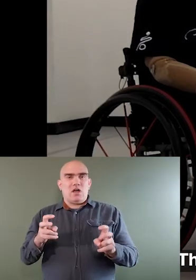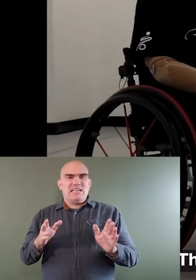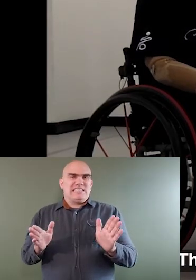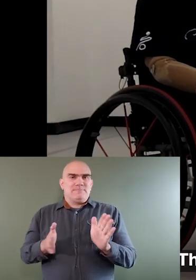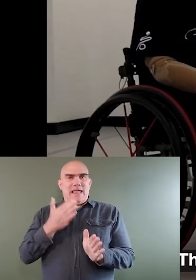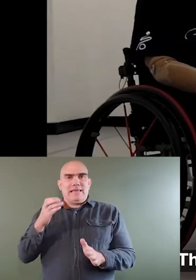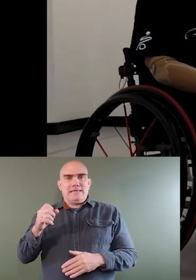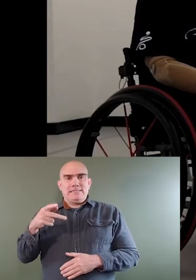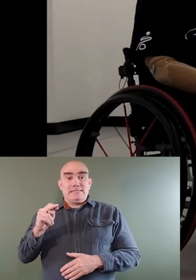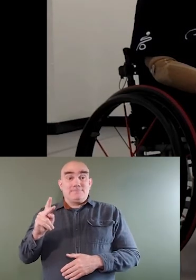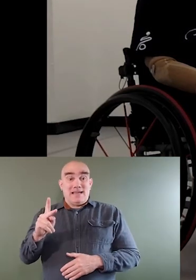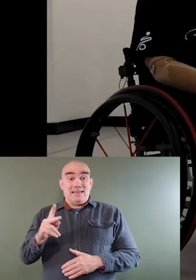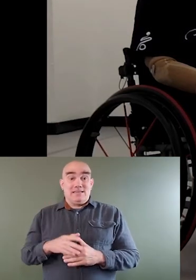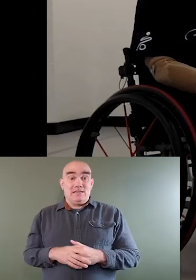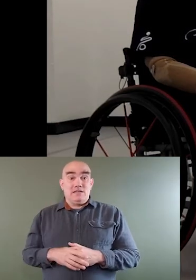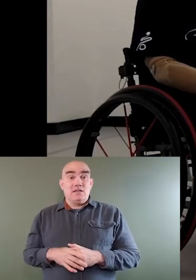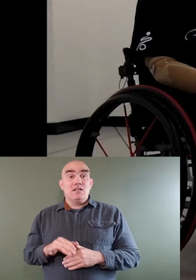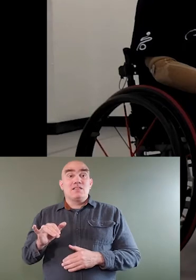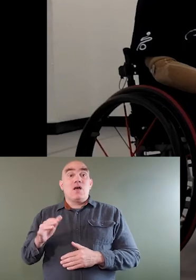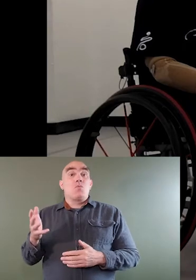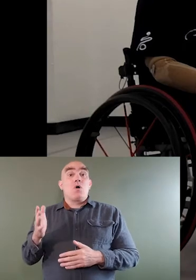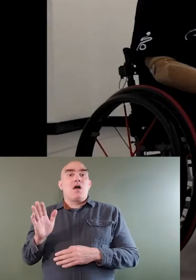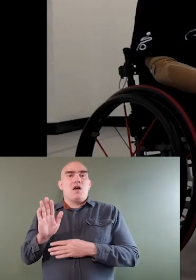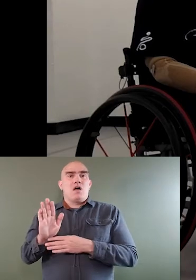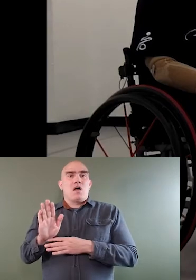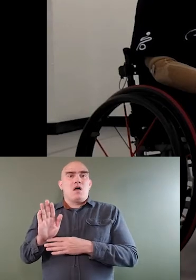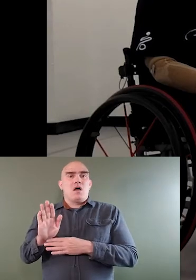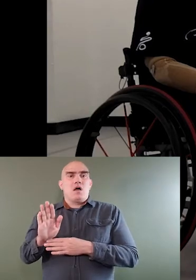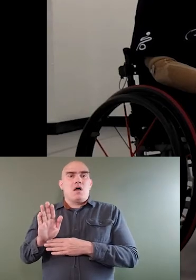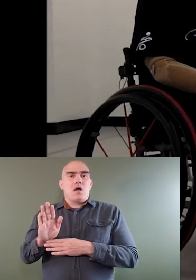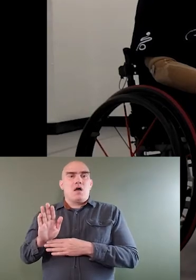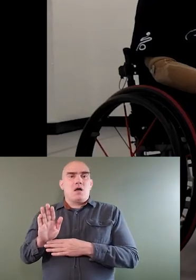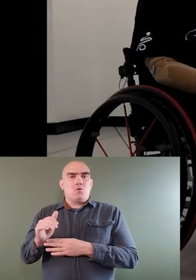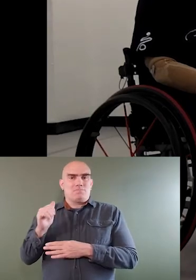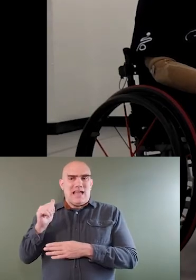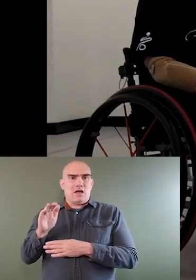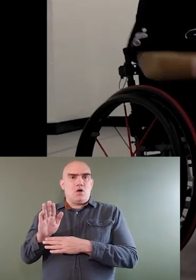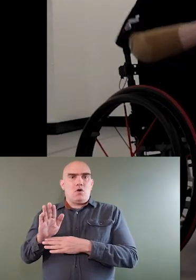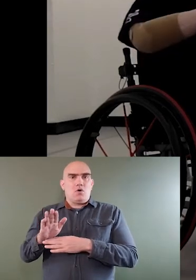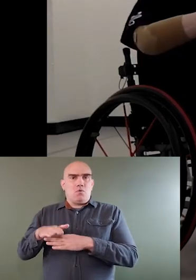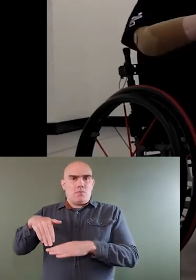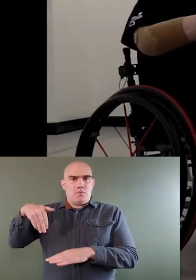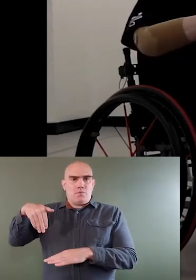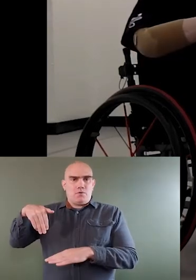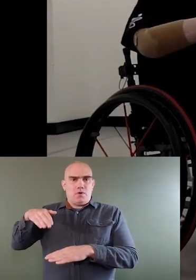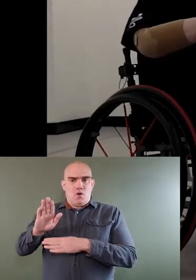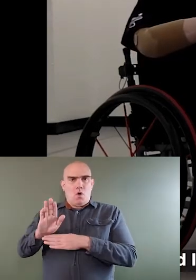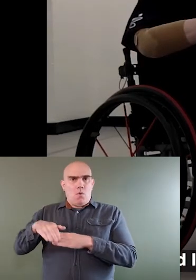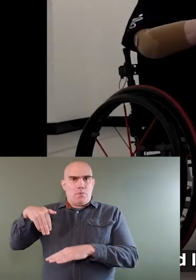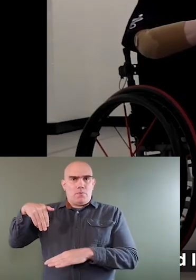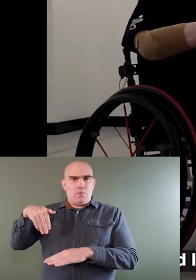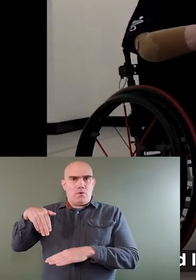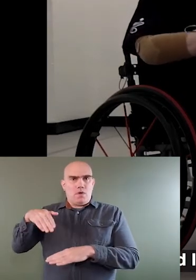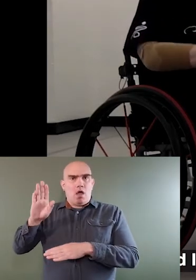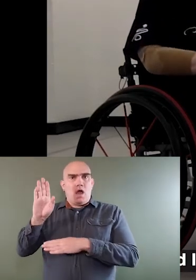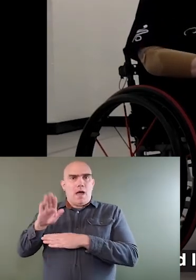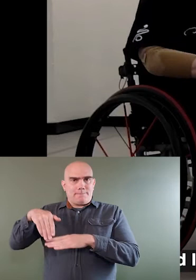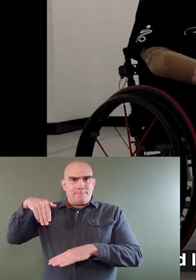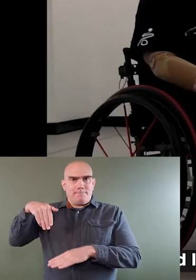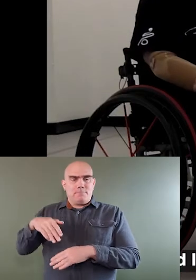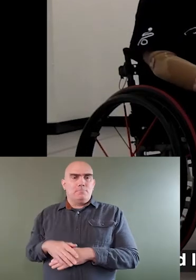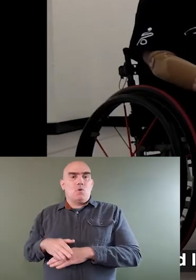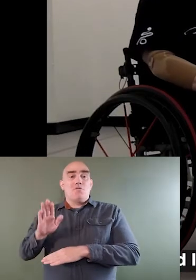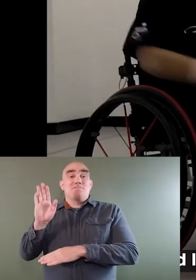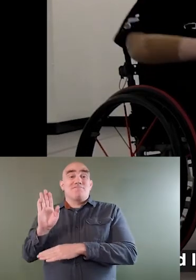a spank. That's a brush backwards and tap. Where we go brush. And I use my